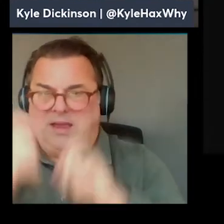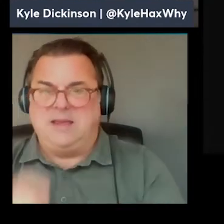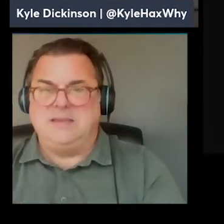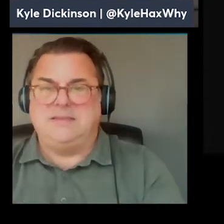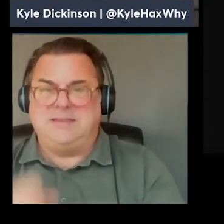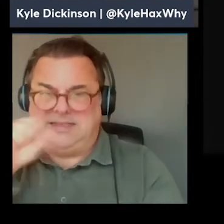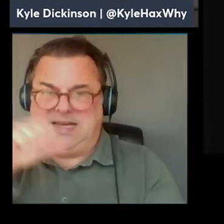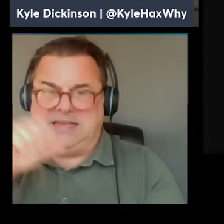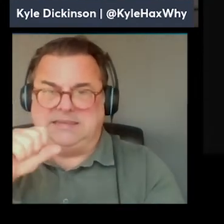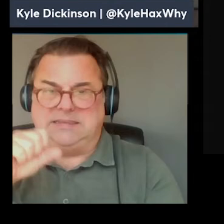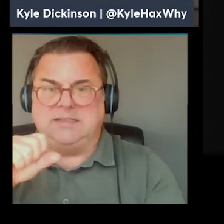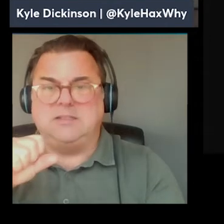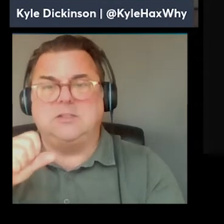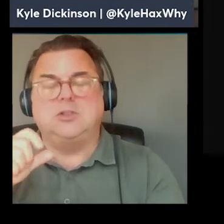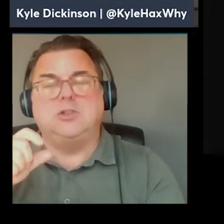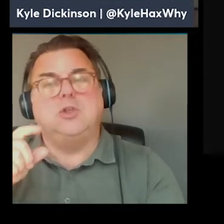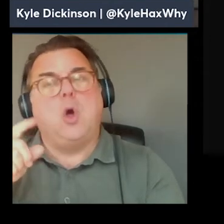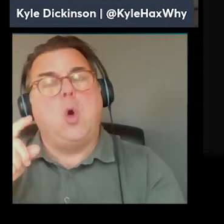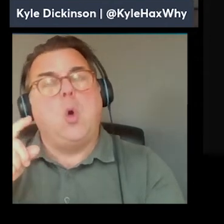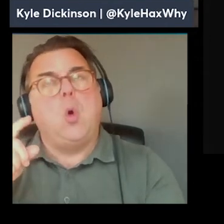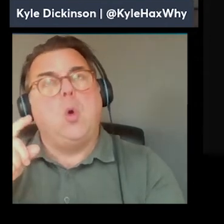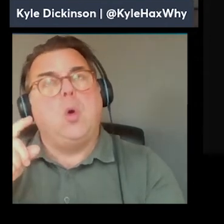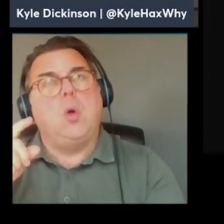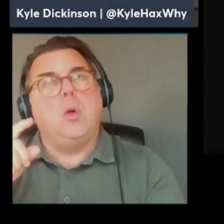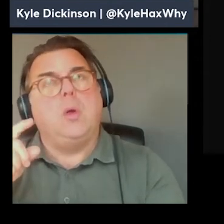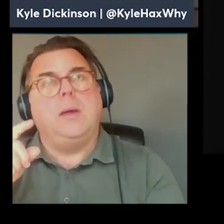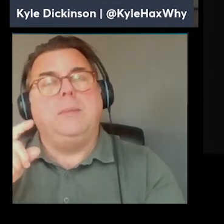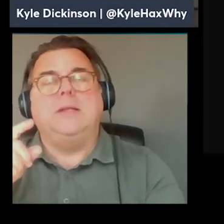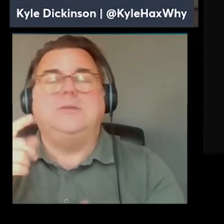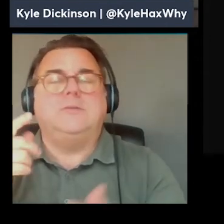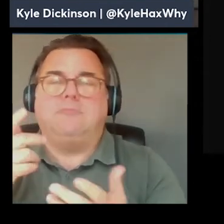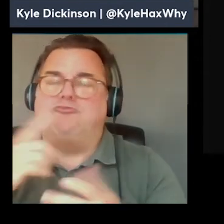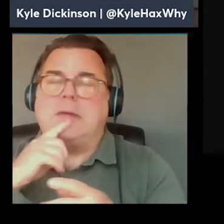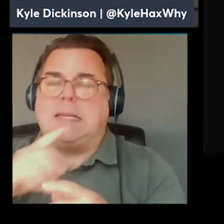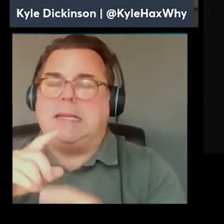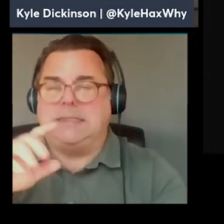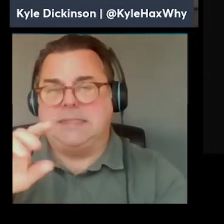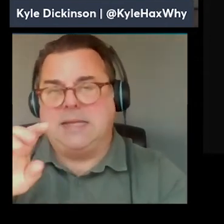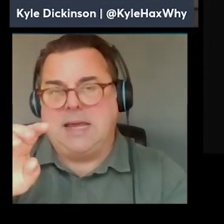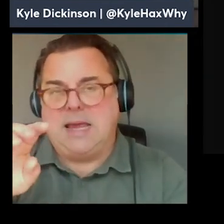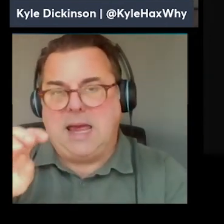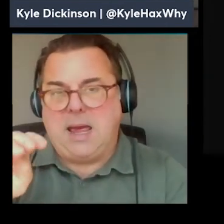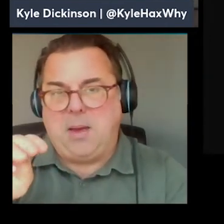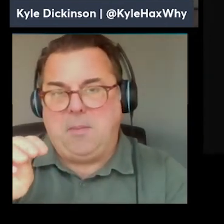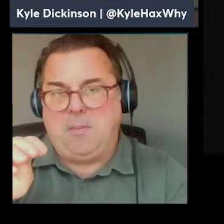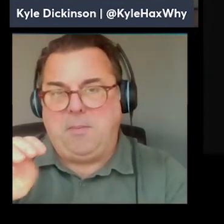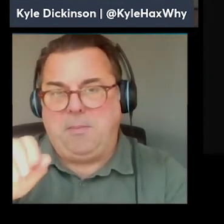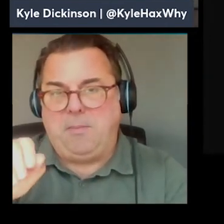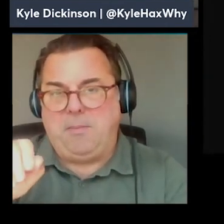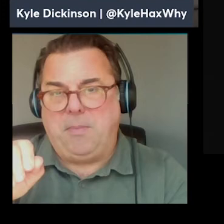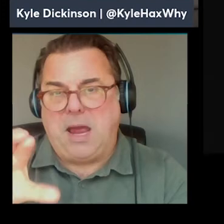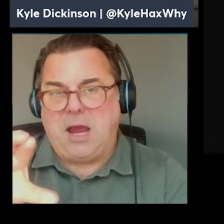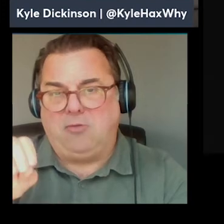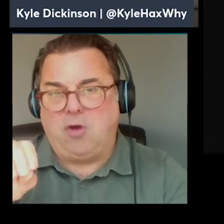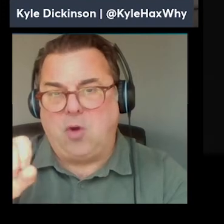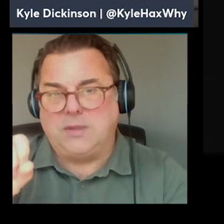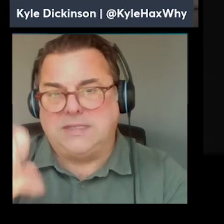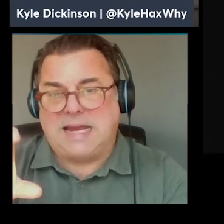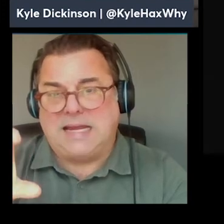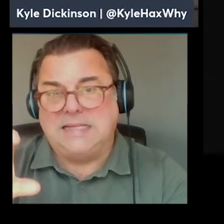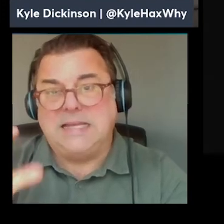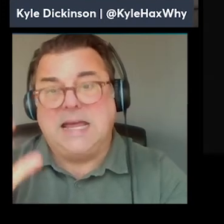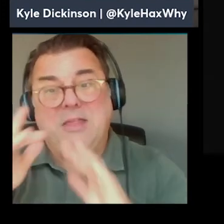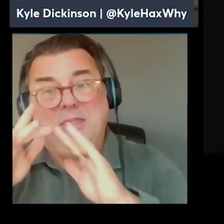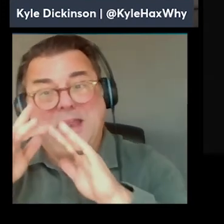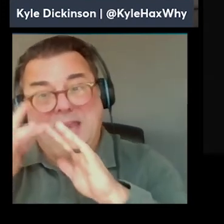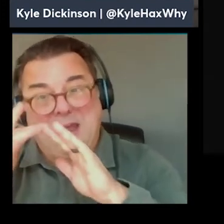in-memory performance is literally microseconds. The network itself is generally slower than RAM, and so a lot of